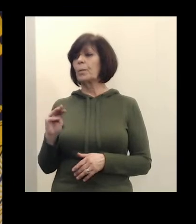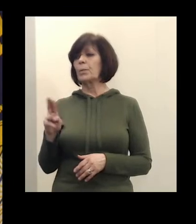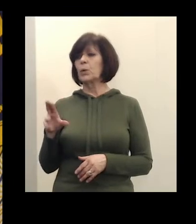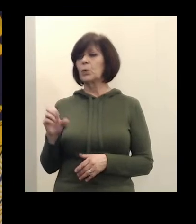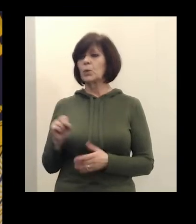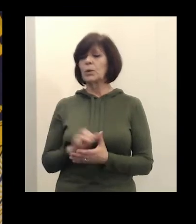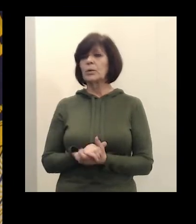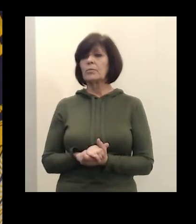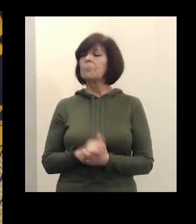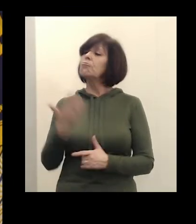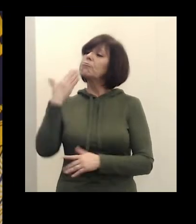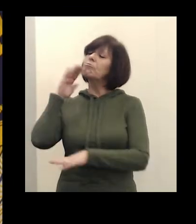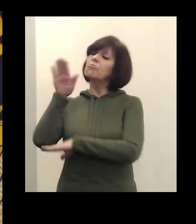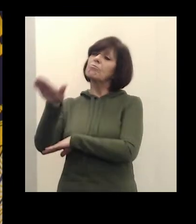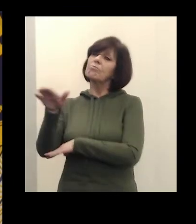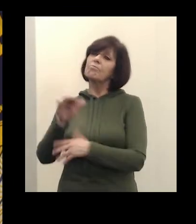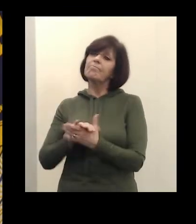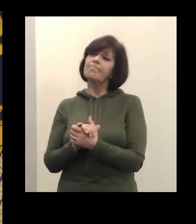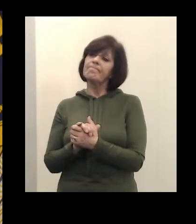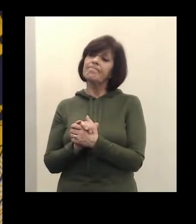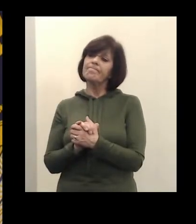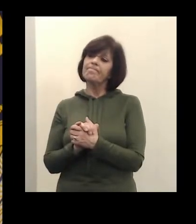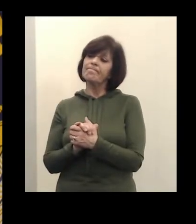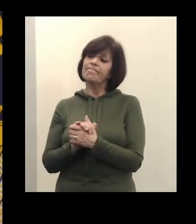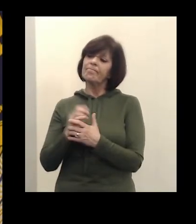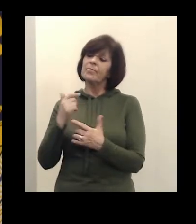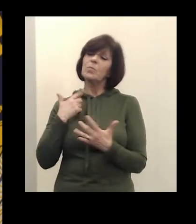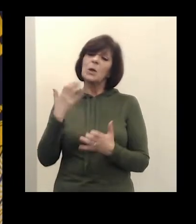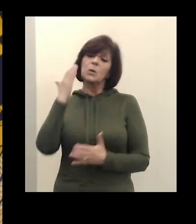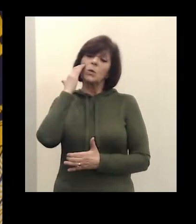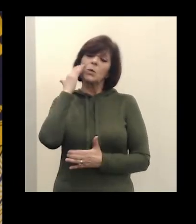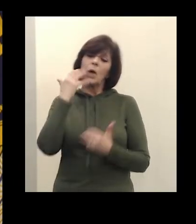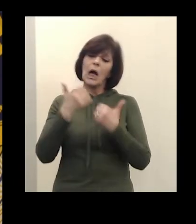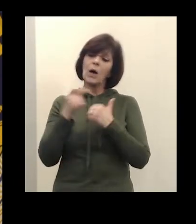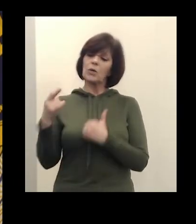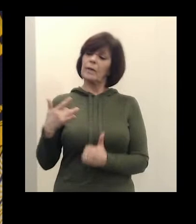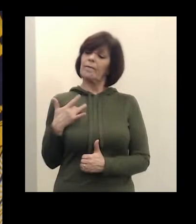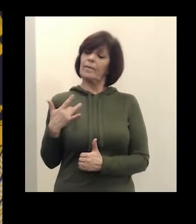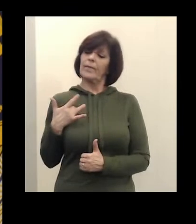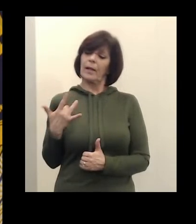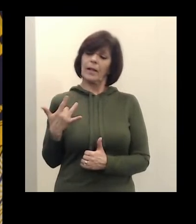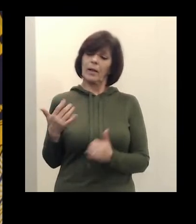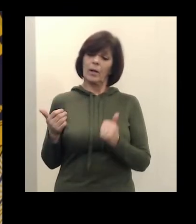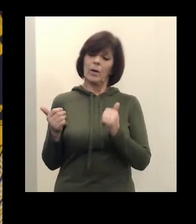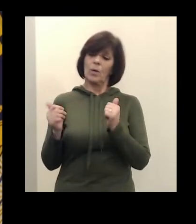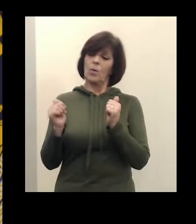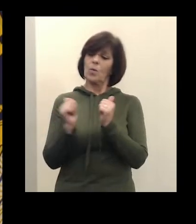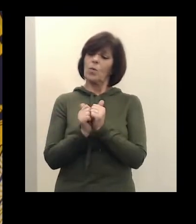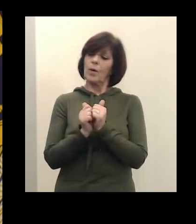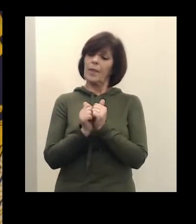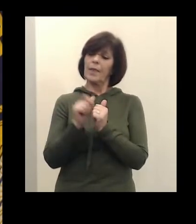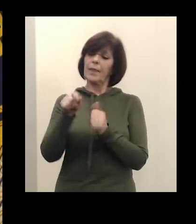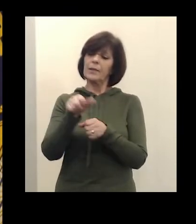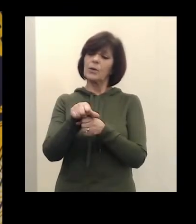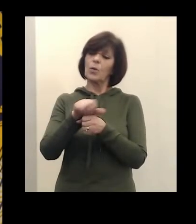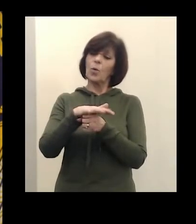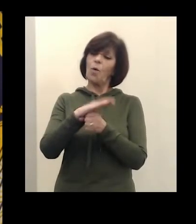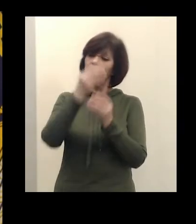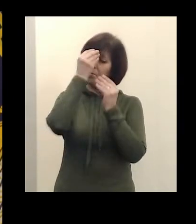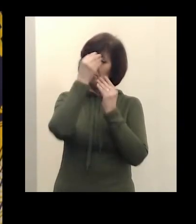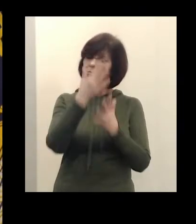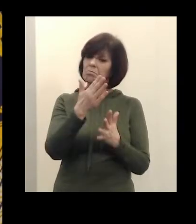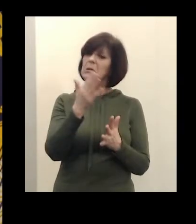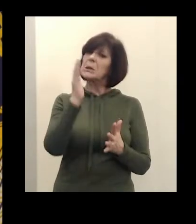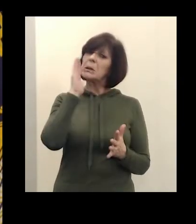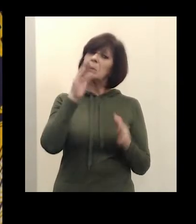Hey, good afternoon. I just kind of wanted to know how you're feeling overall with looking at the COVID data, seeing things kind of start to come